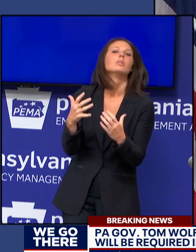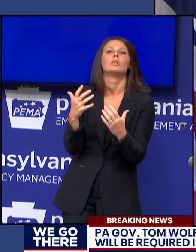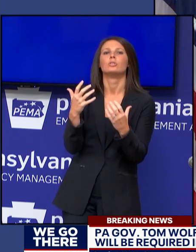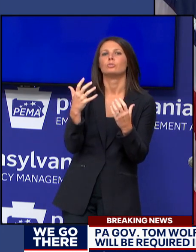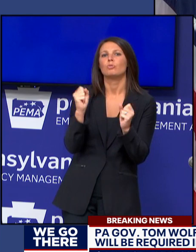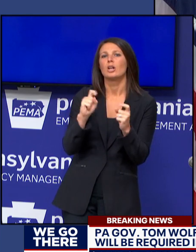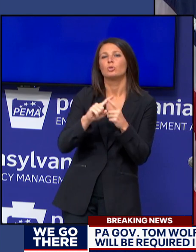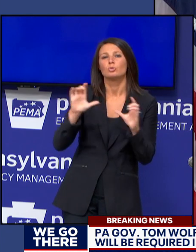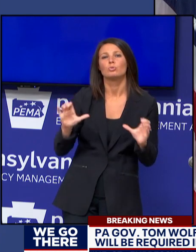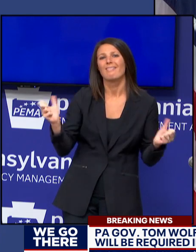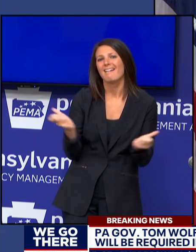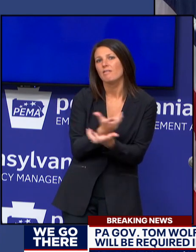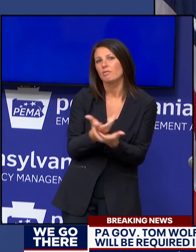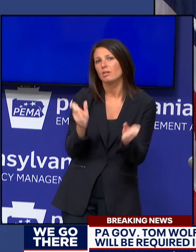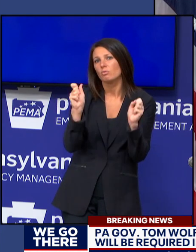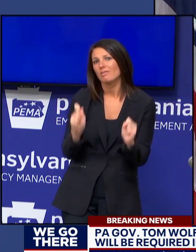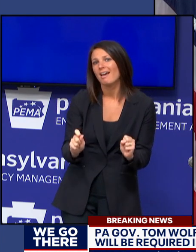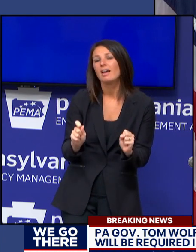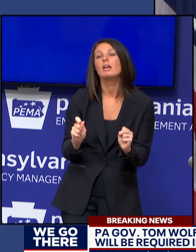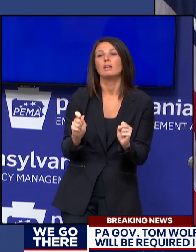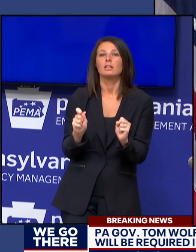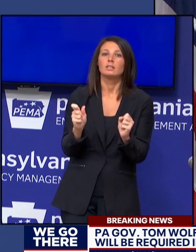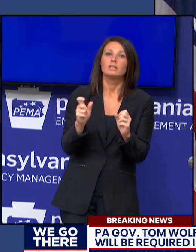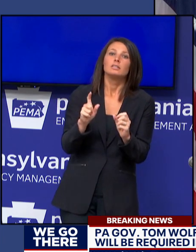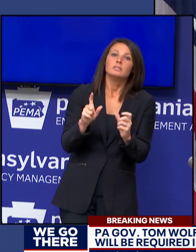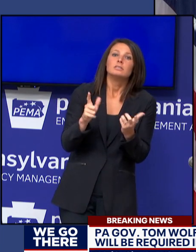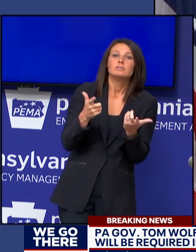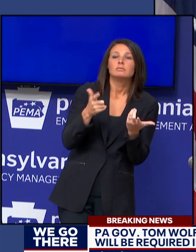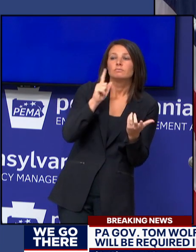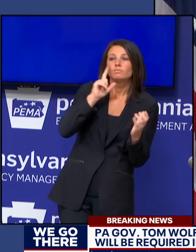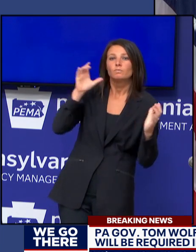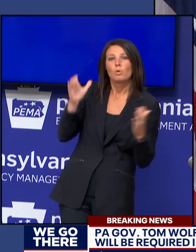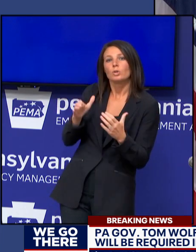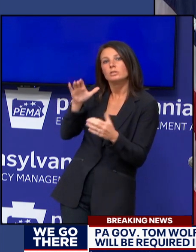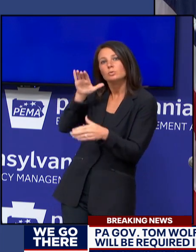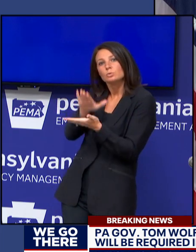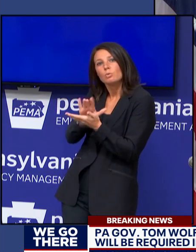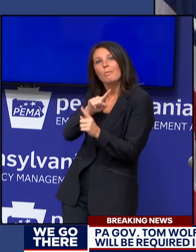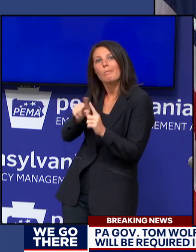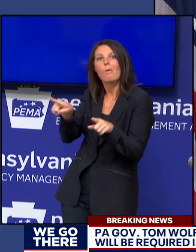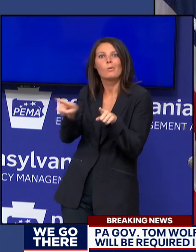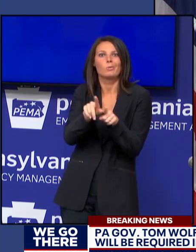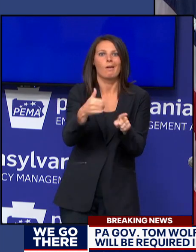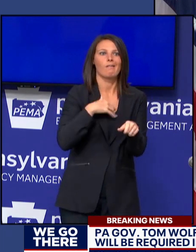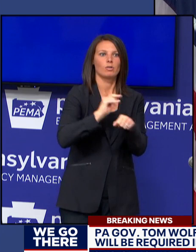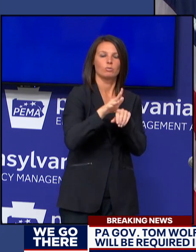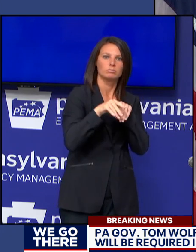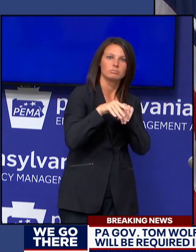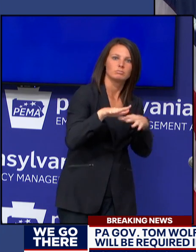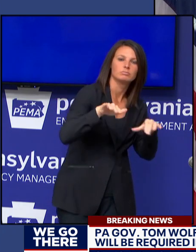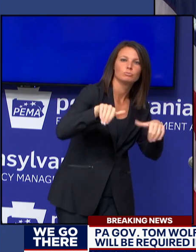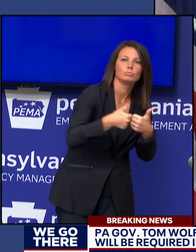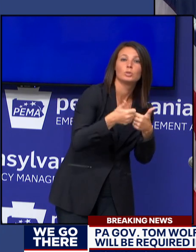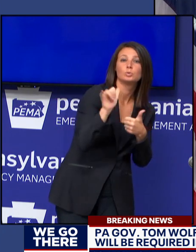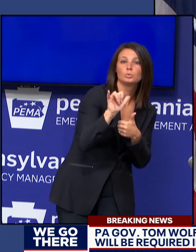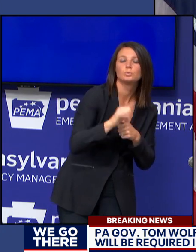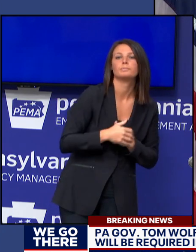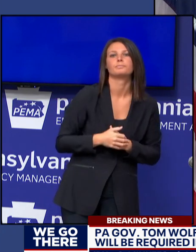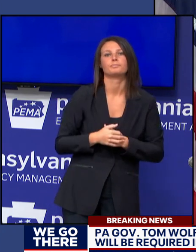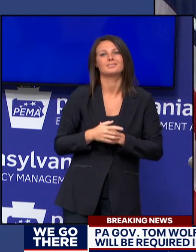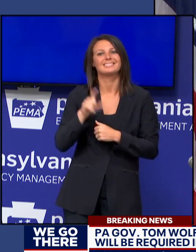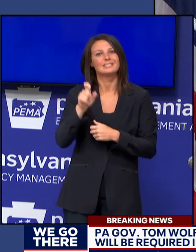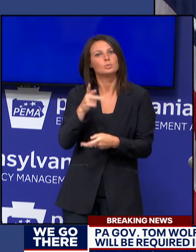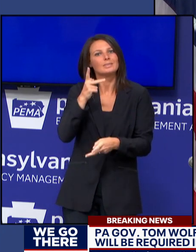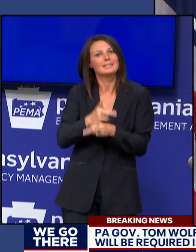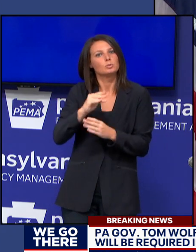doing all they can, despite this, to keep students in the classroom. We need our students to be in the classroom. We've